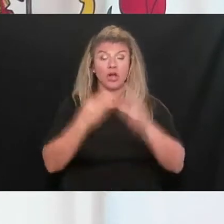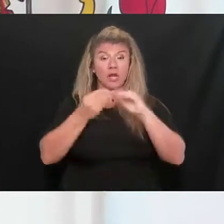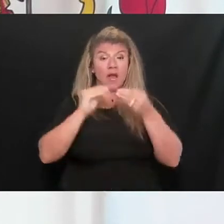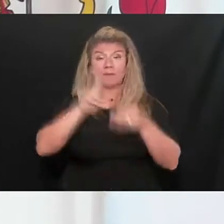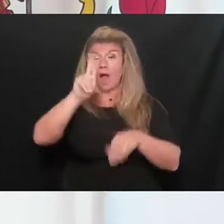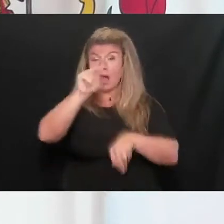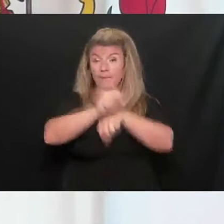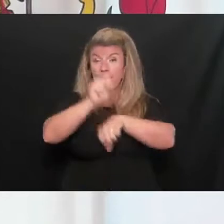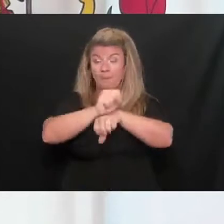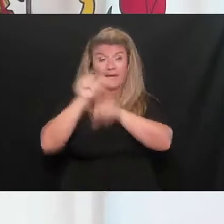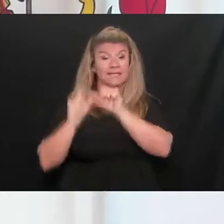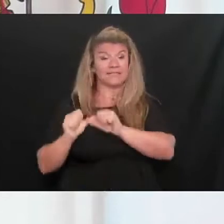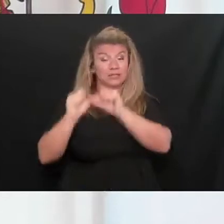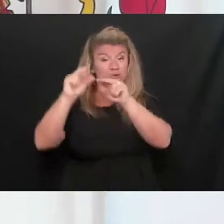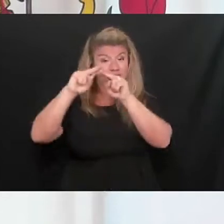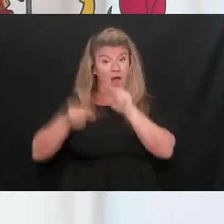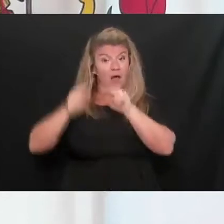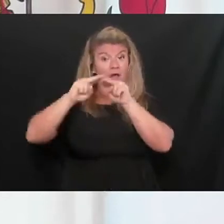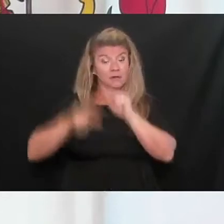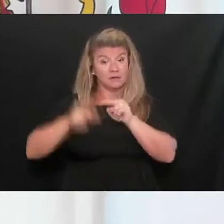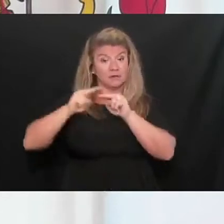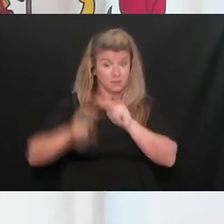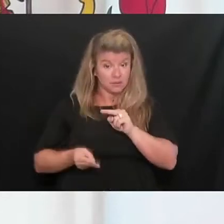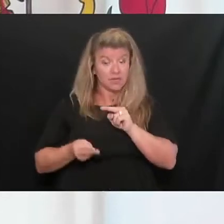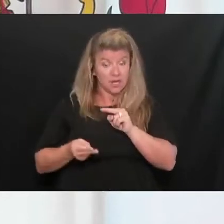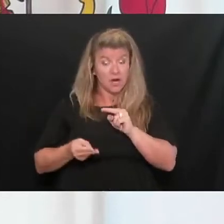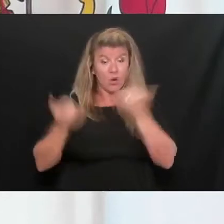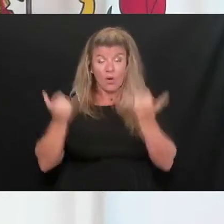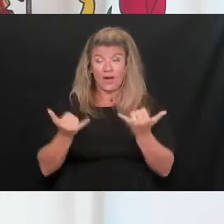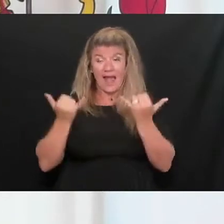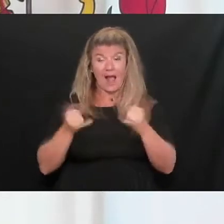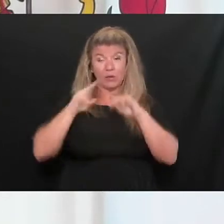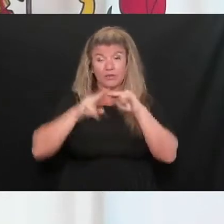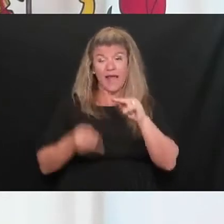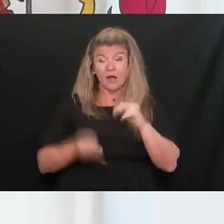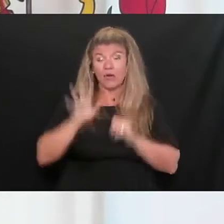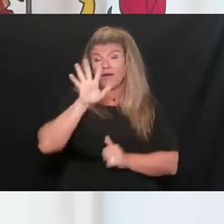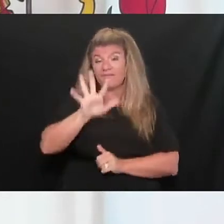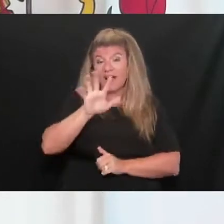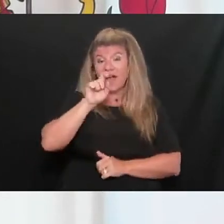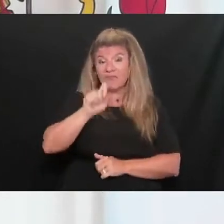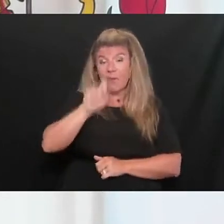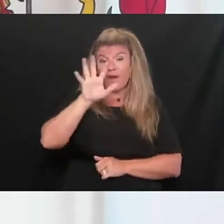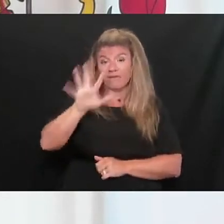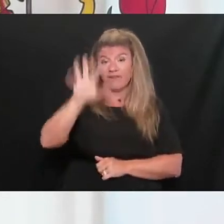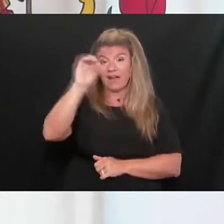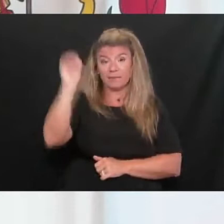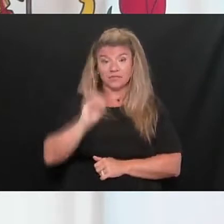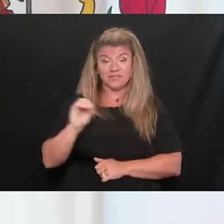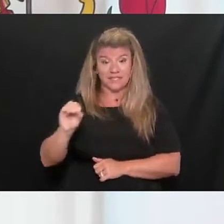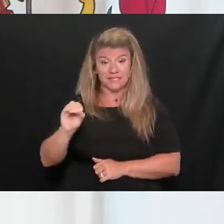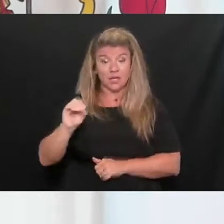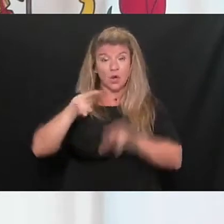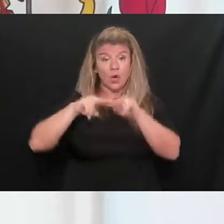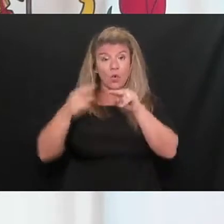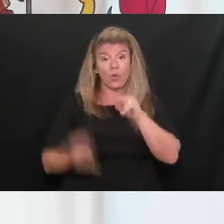unemployment continues to fall in West Virginia. We are down to 5.5%. We dropped